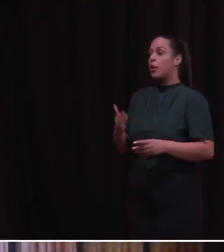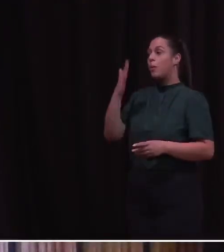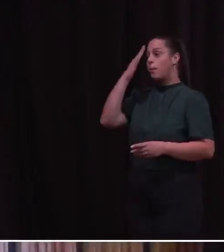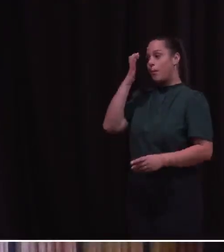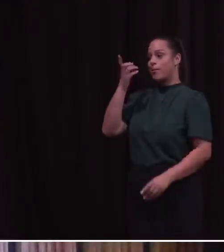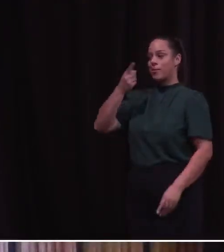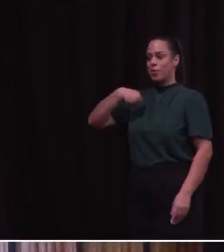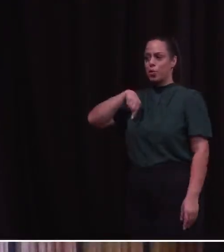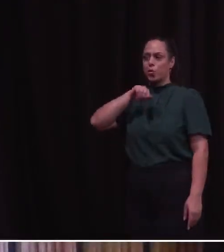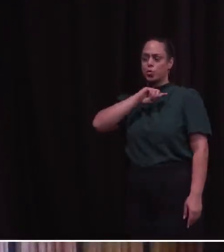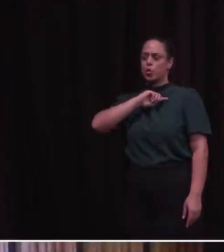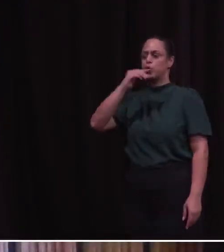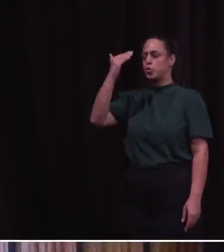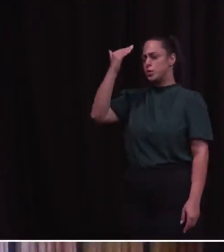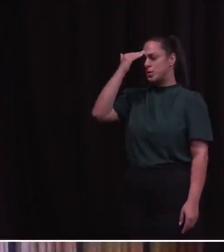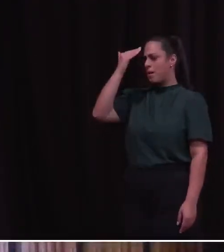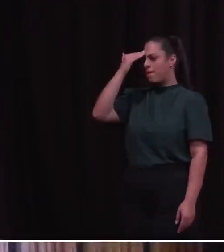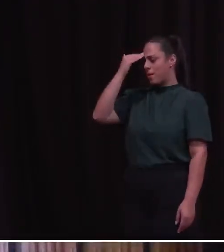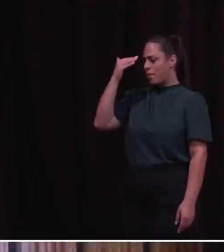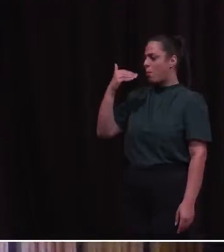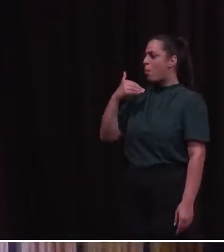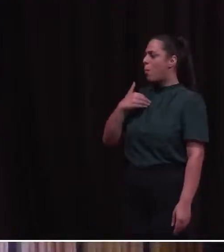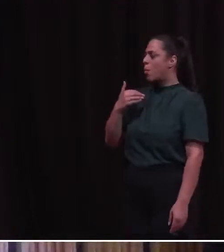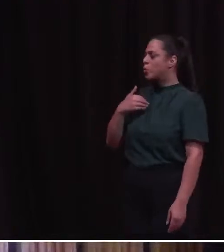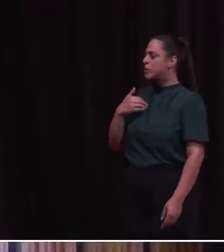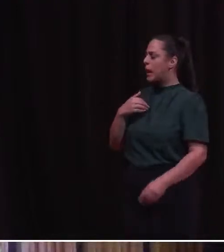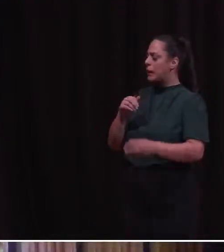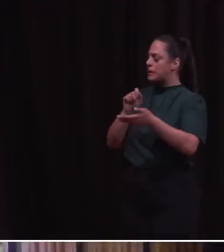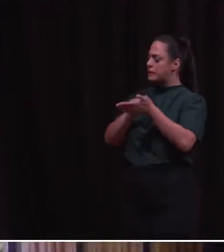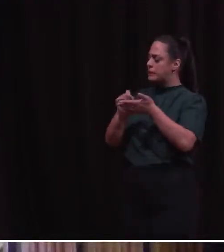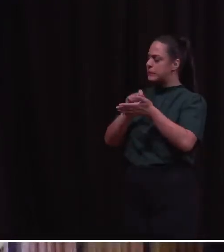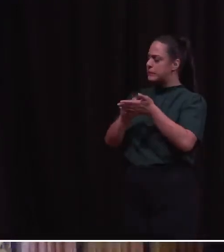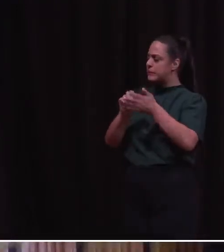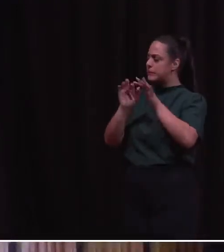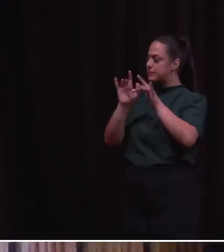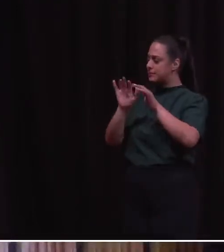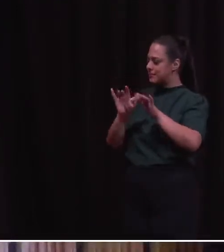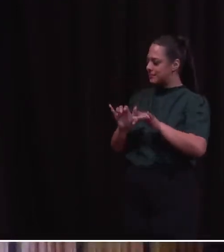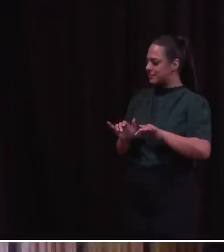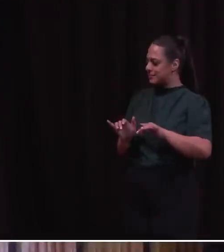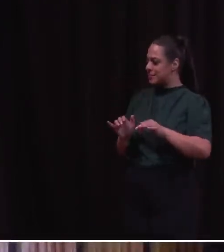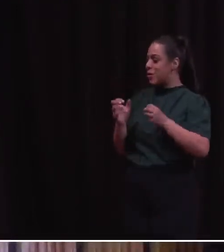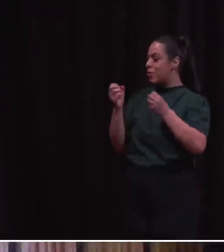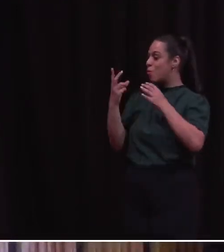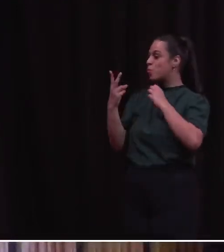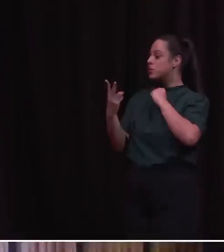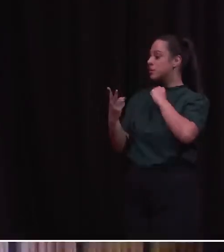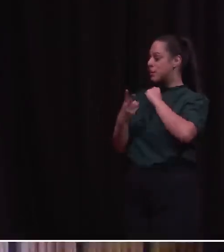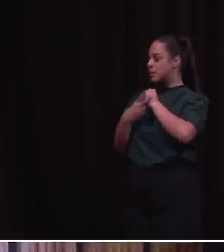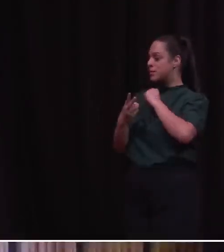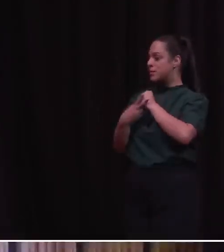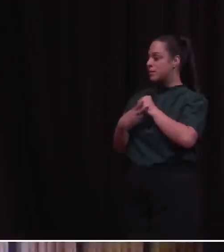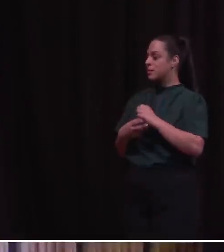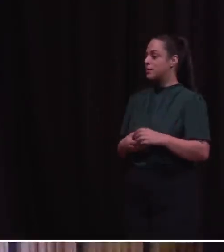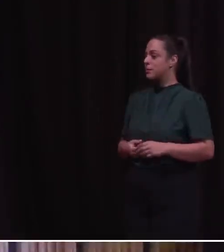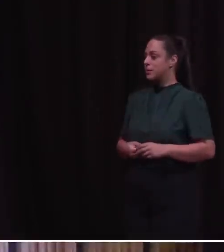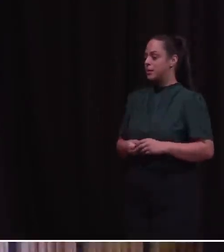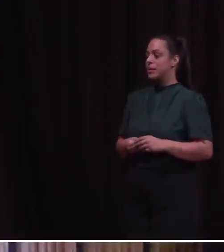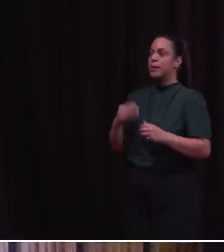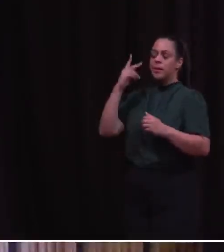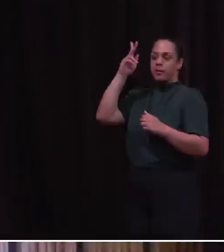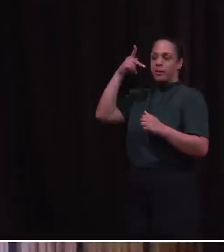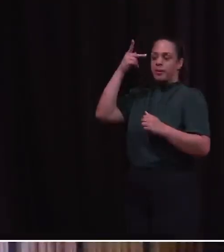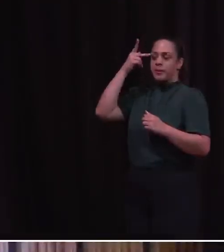write, is also what policies are made of, whether at the United Nations, whether at the